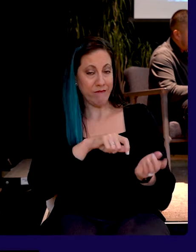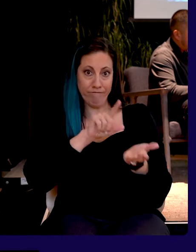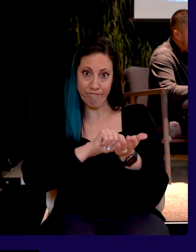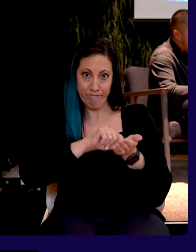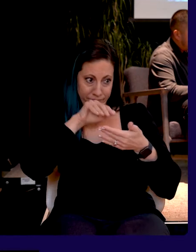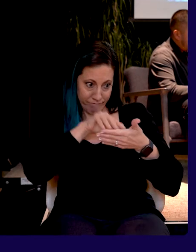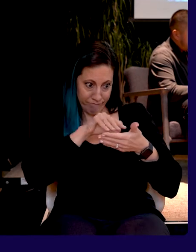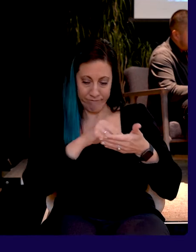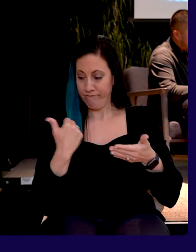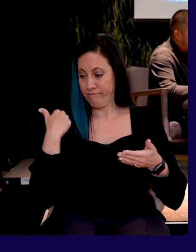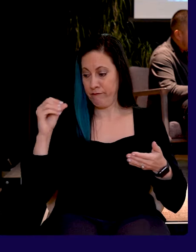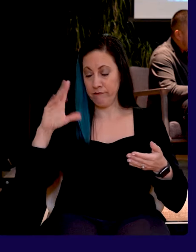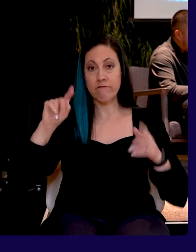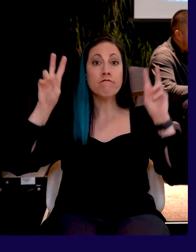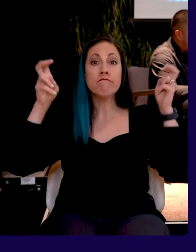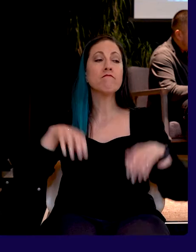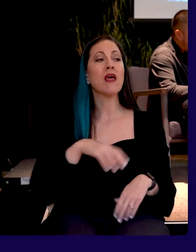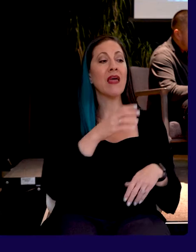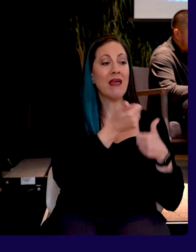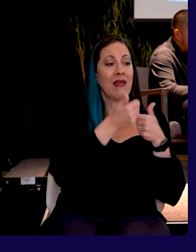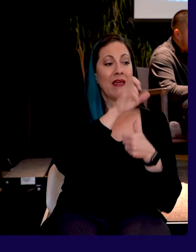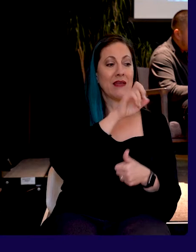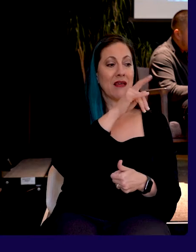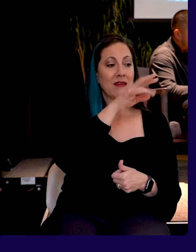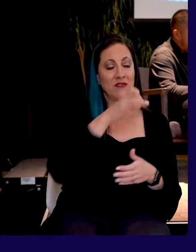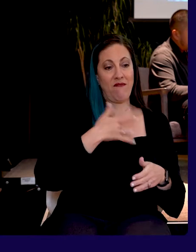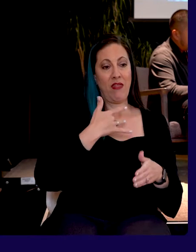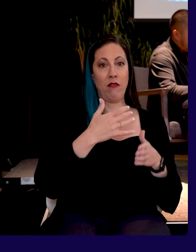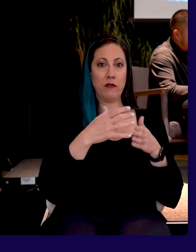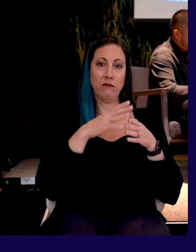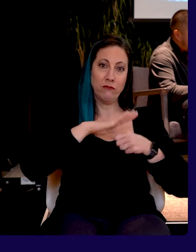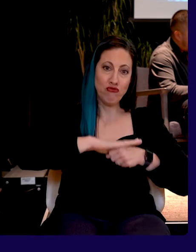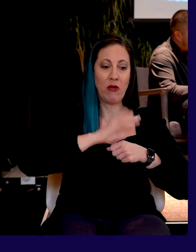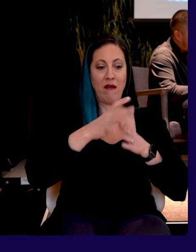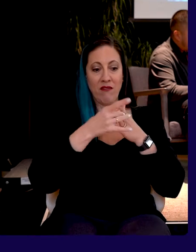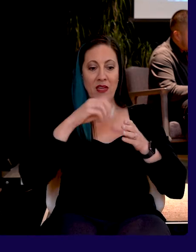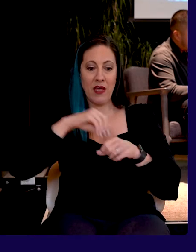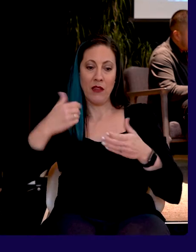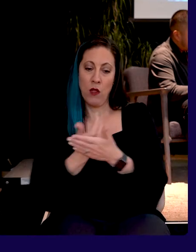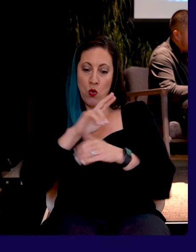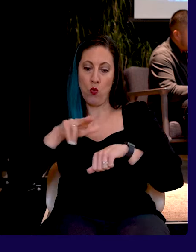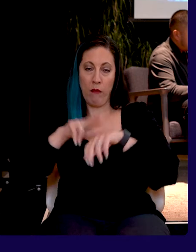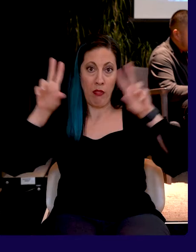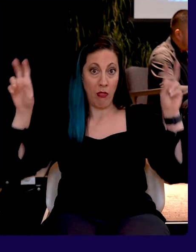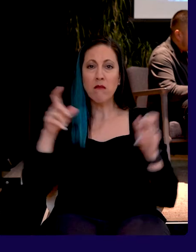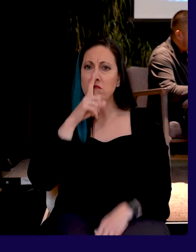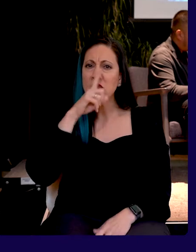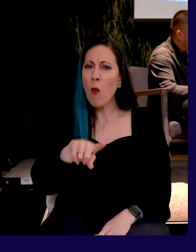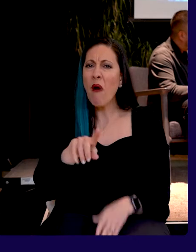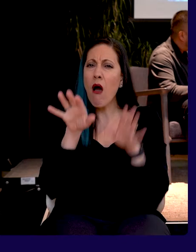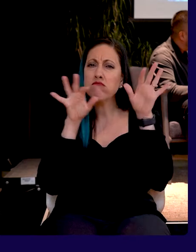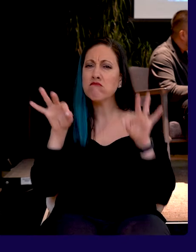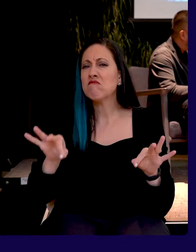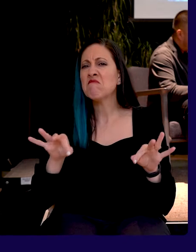in October titled, "Executives Feel the Strain of Leading in the New Normal." Could you briefly walk us through maybe 2 or 3